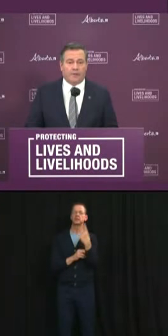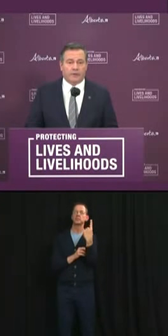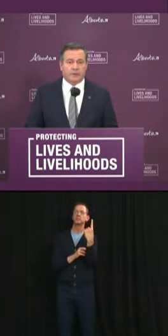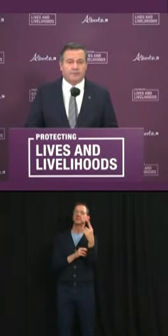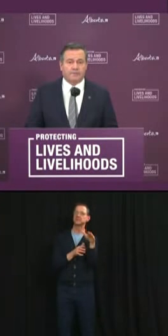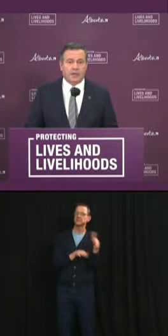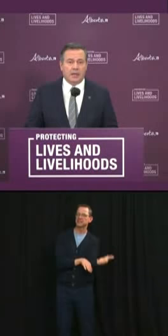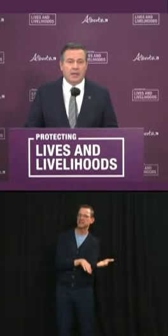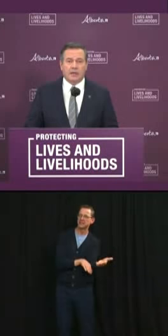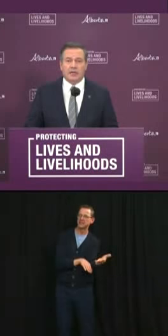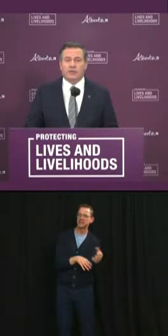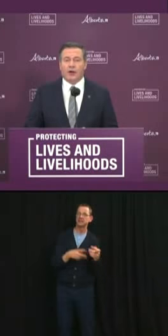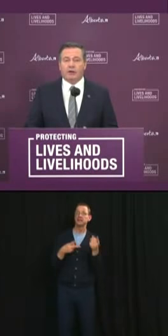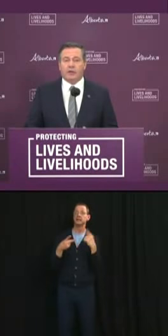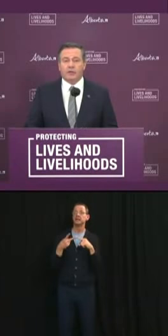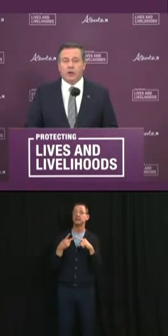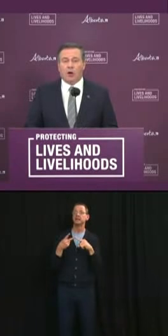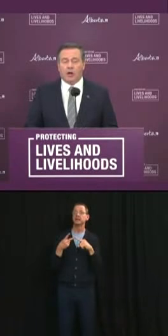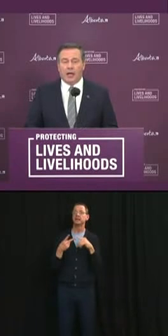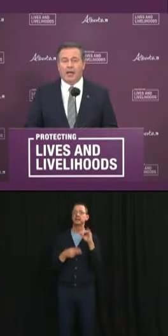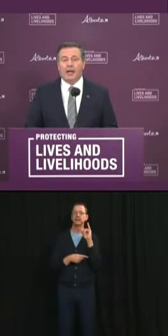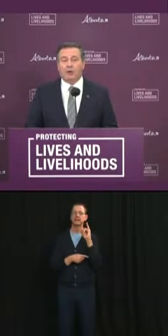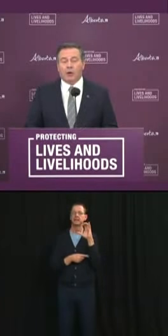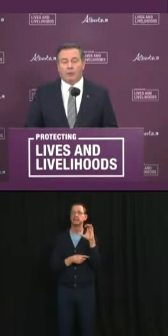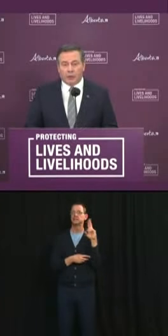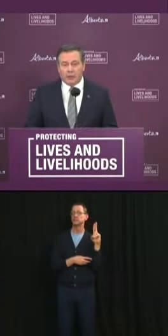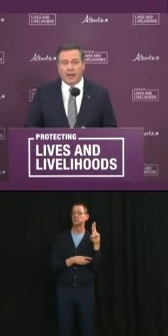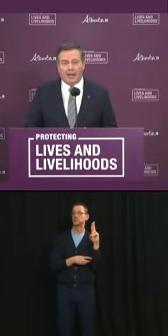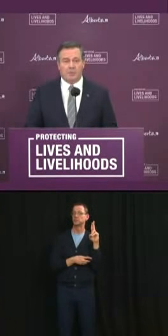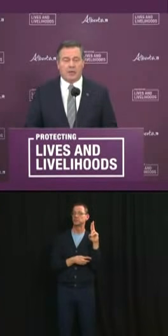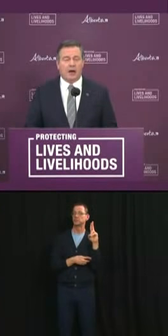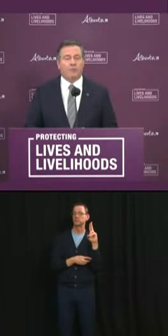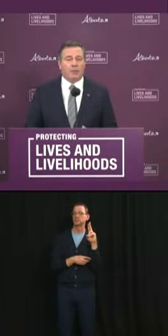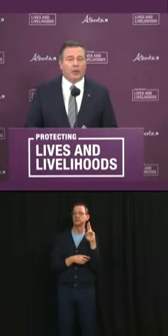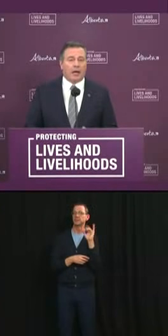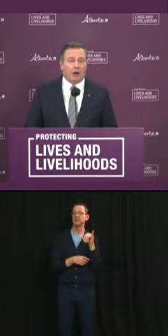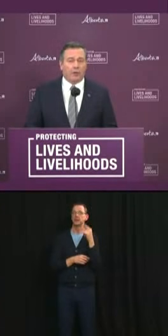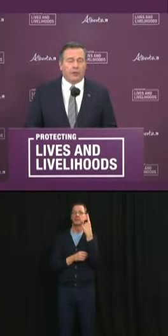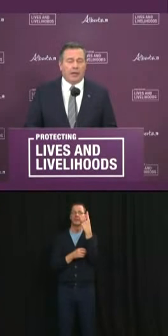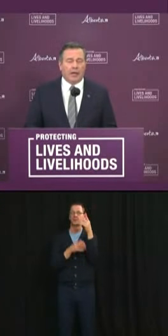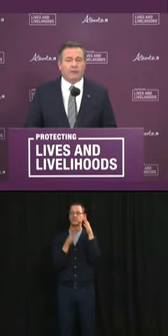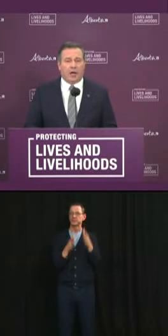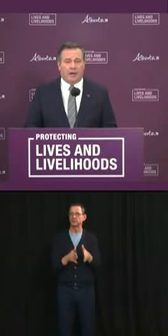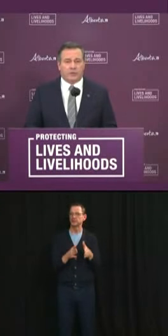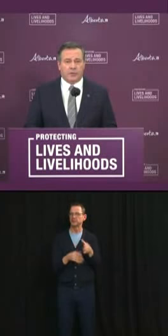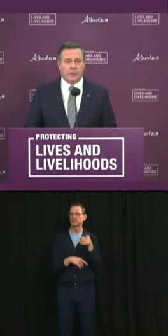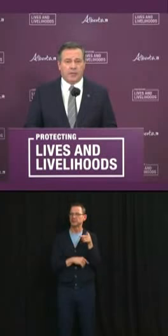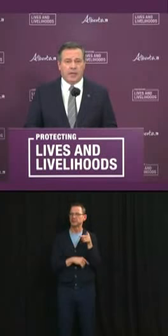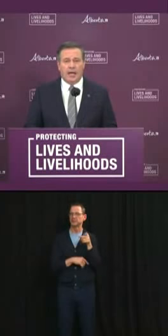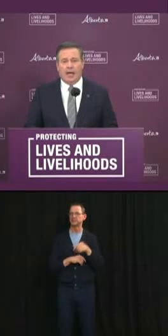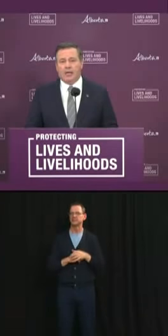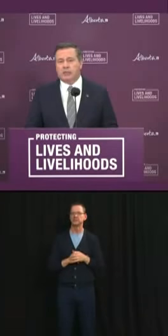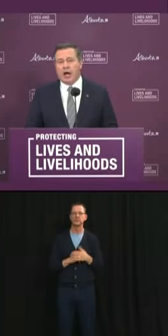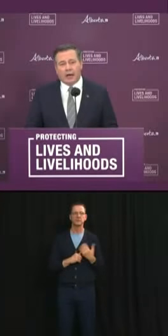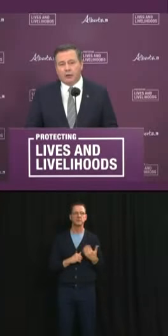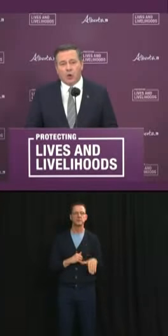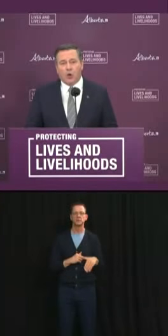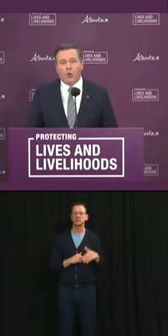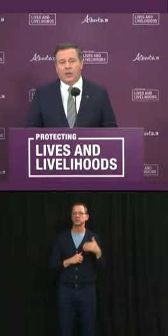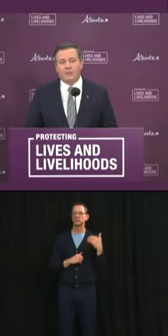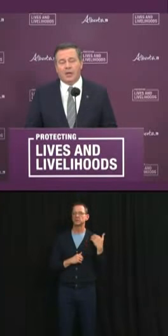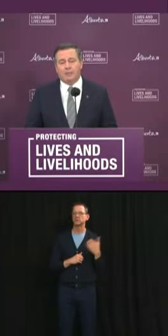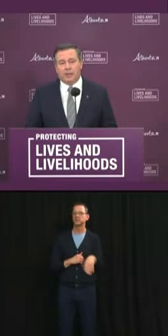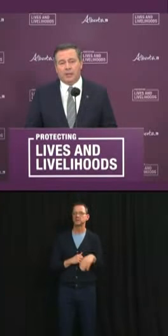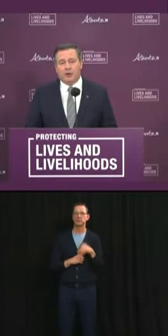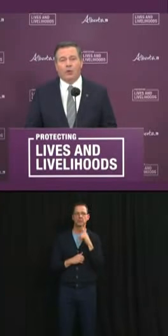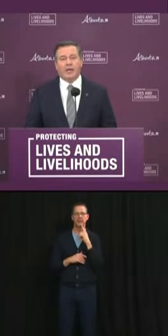the province. These variants are a real enemy of public health and of lives. And tired though